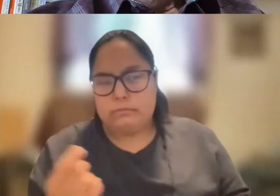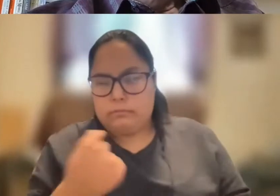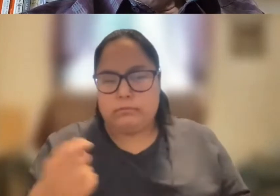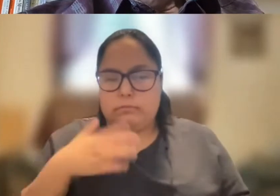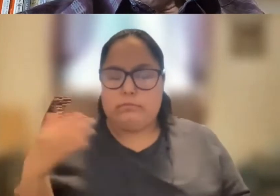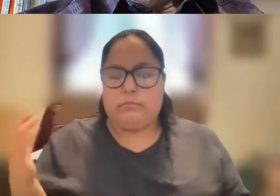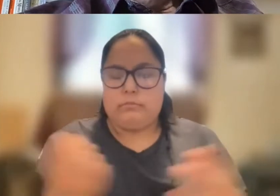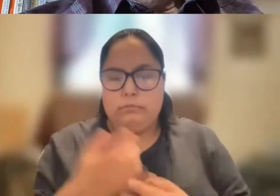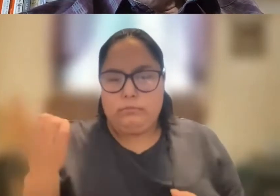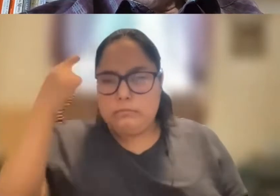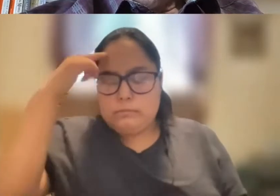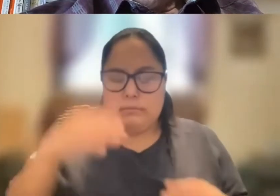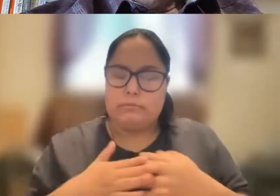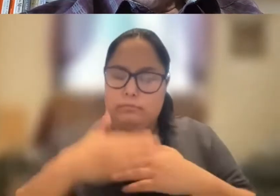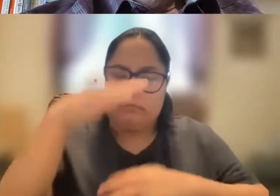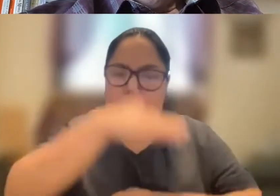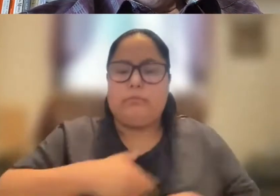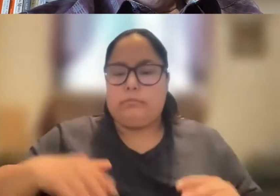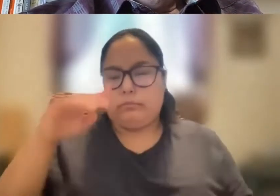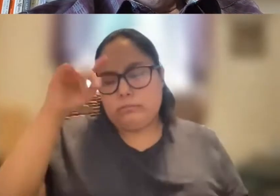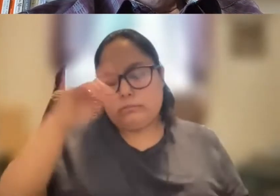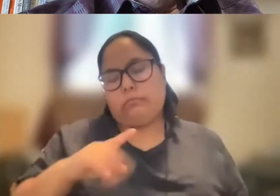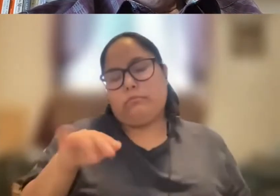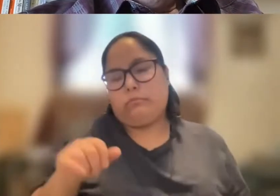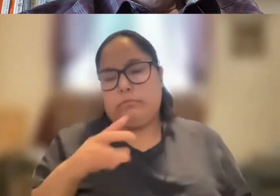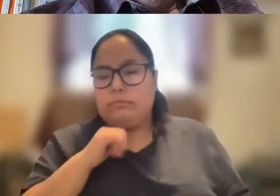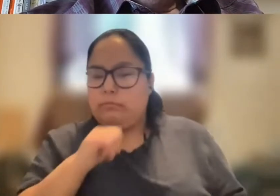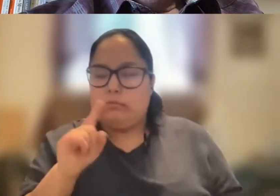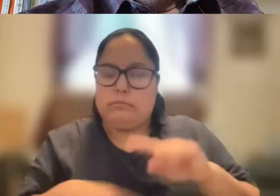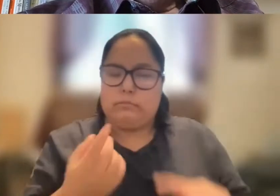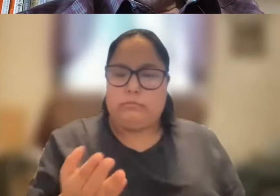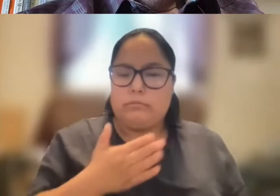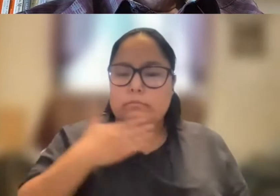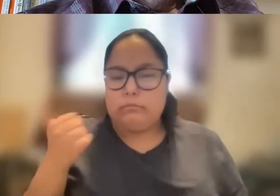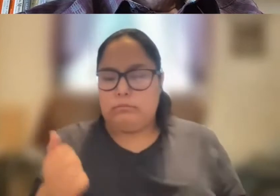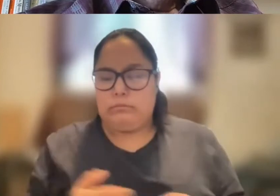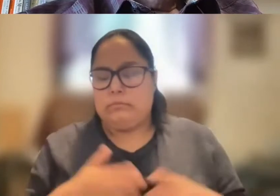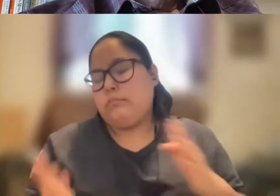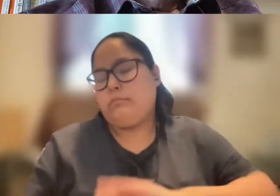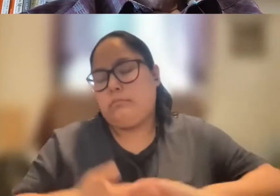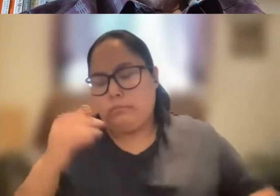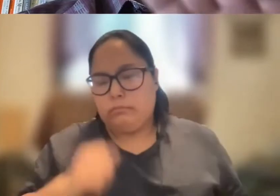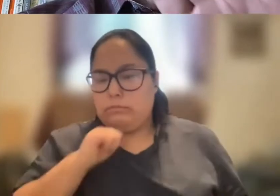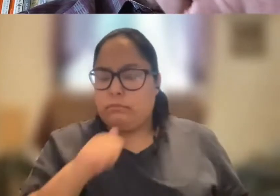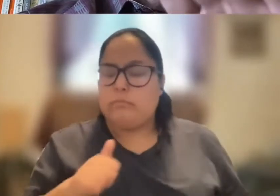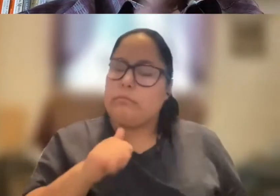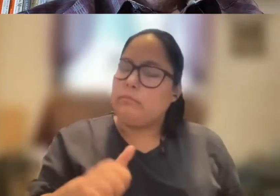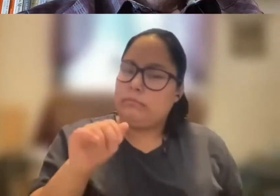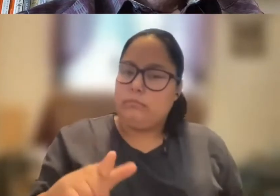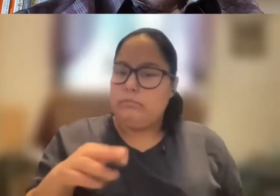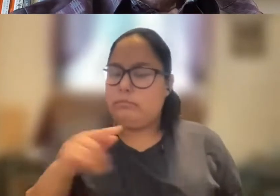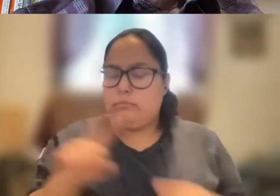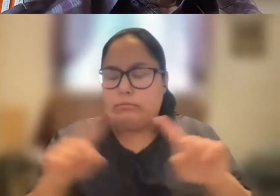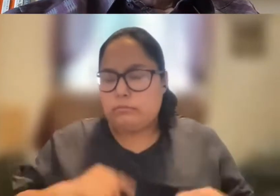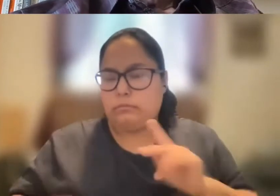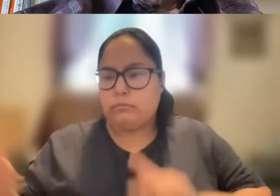without some overarching entity saying you can't because you're gay, you can't because you're different